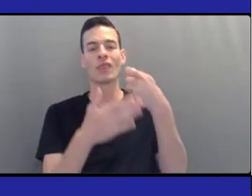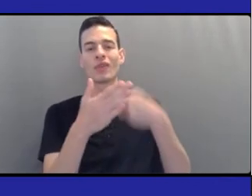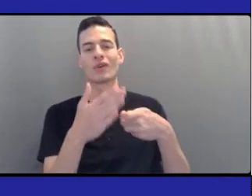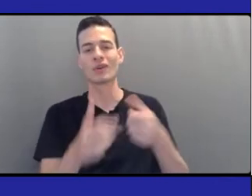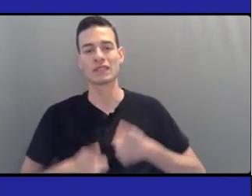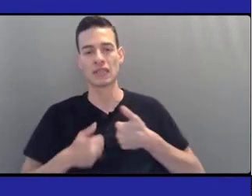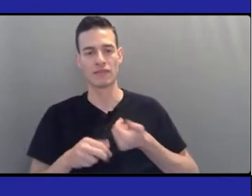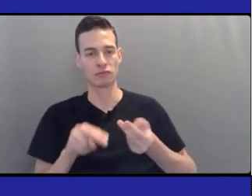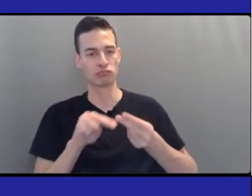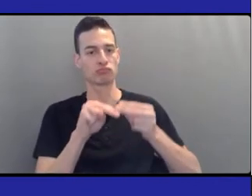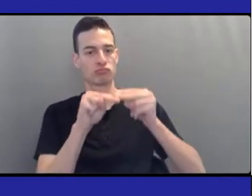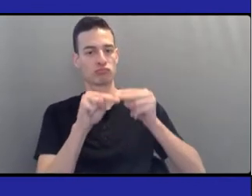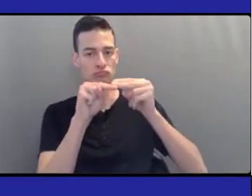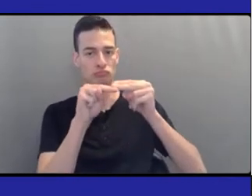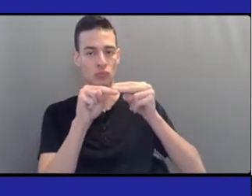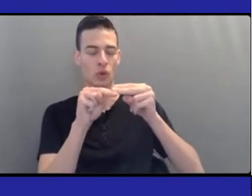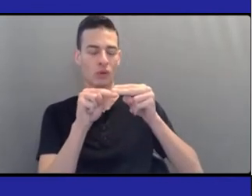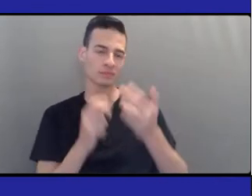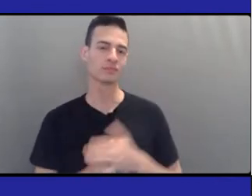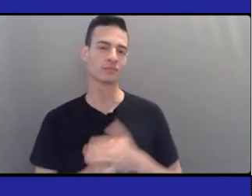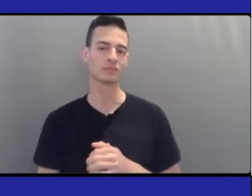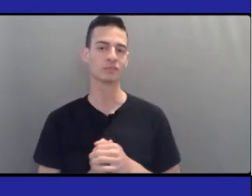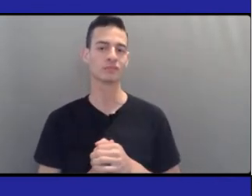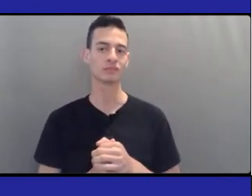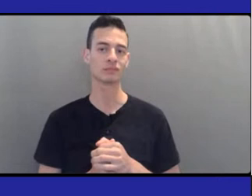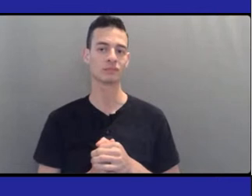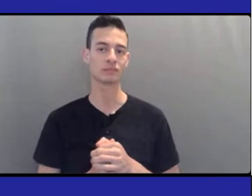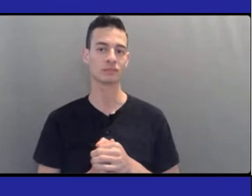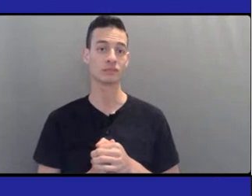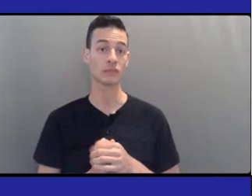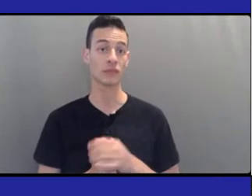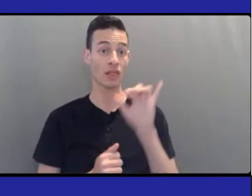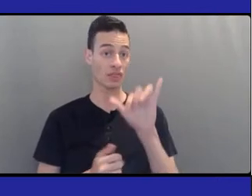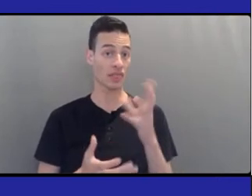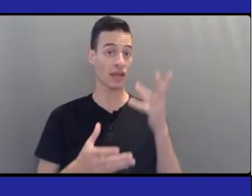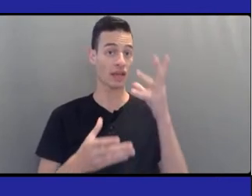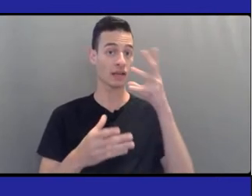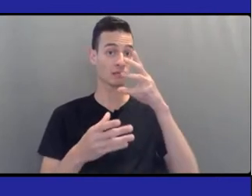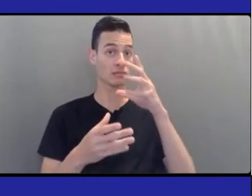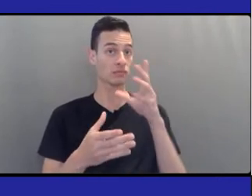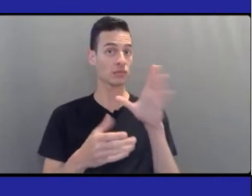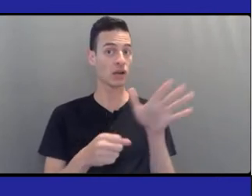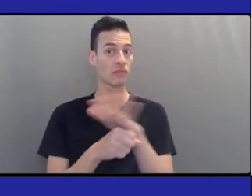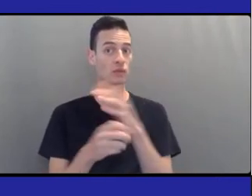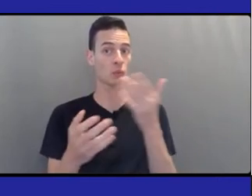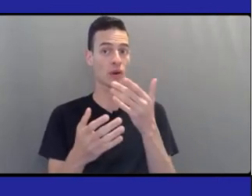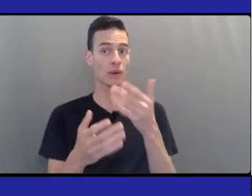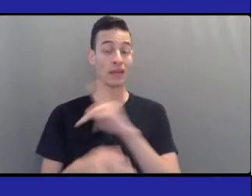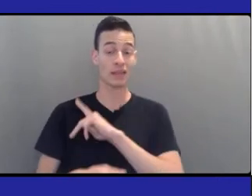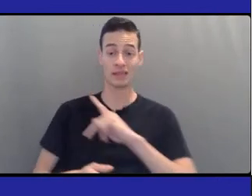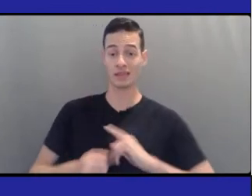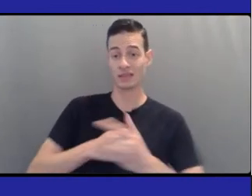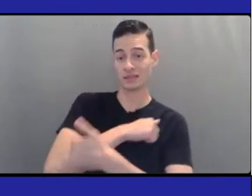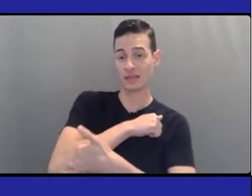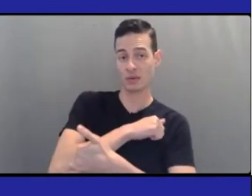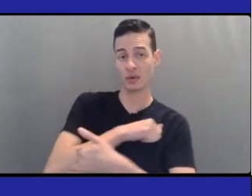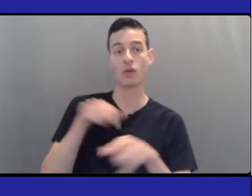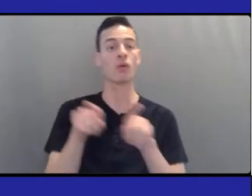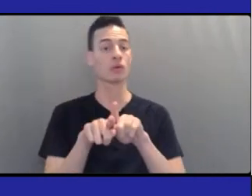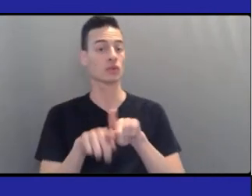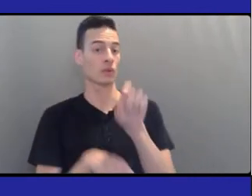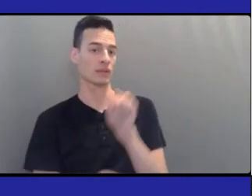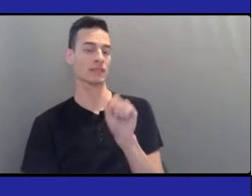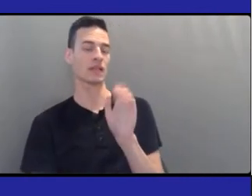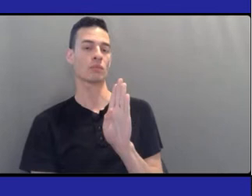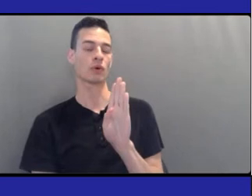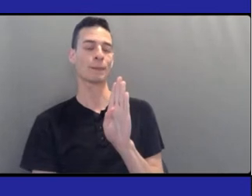across the workforce. This would include both the Kings County providers as well as the South Brooklyn Health providers. It